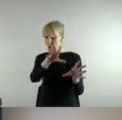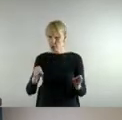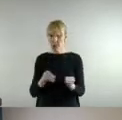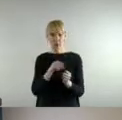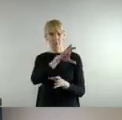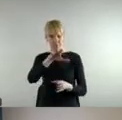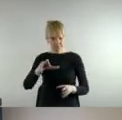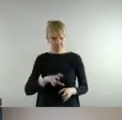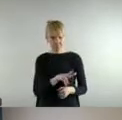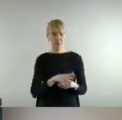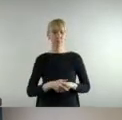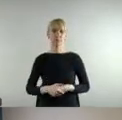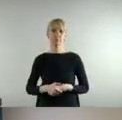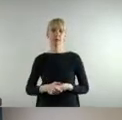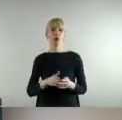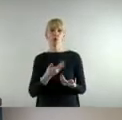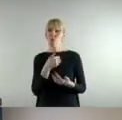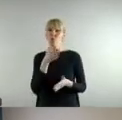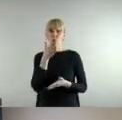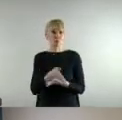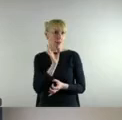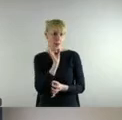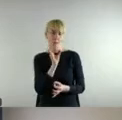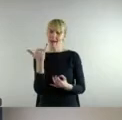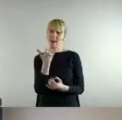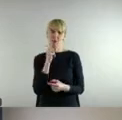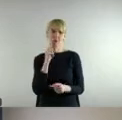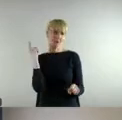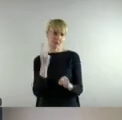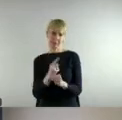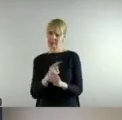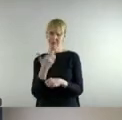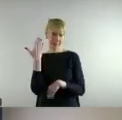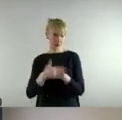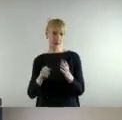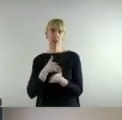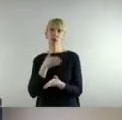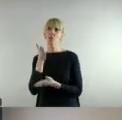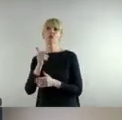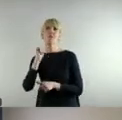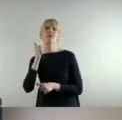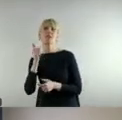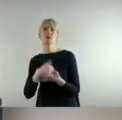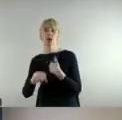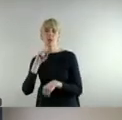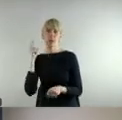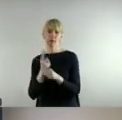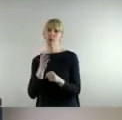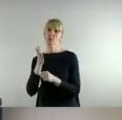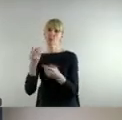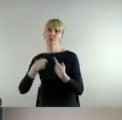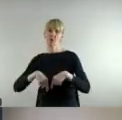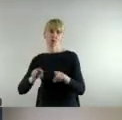ensure decisions and who can contribute to professional decisions and solutions.